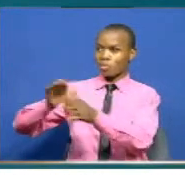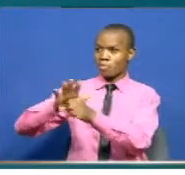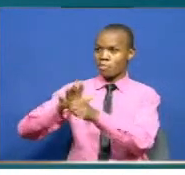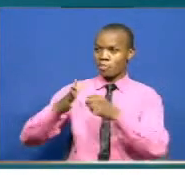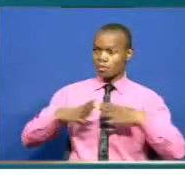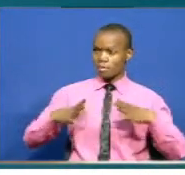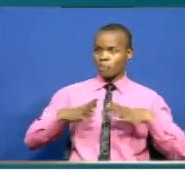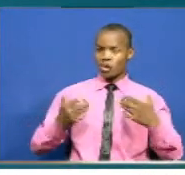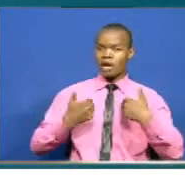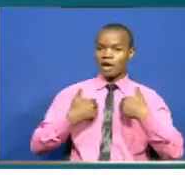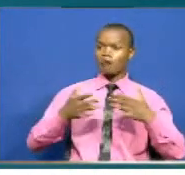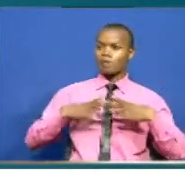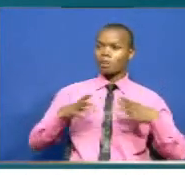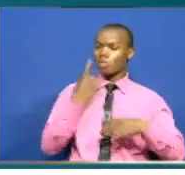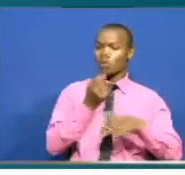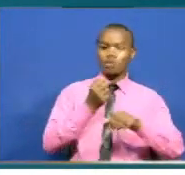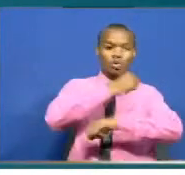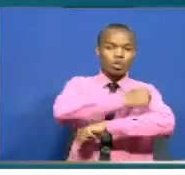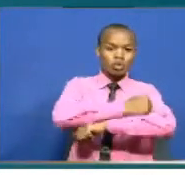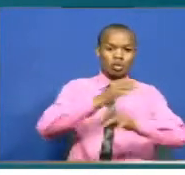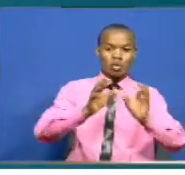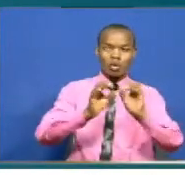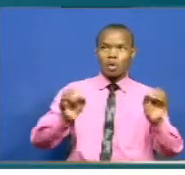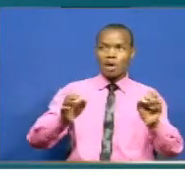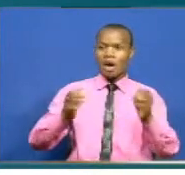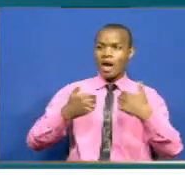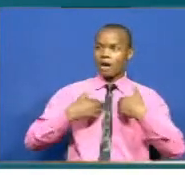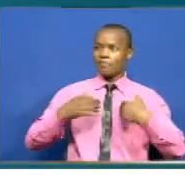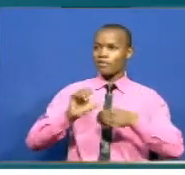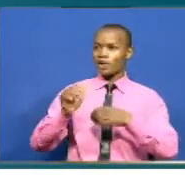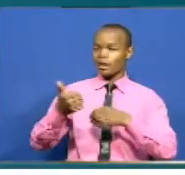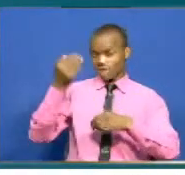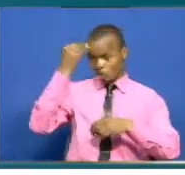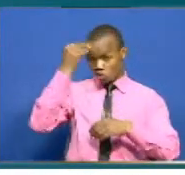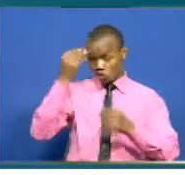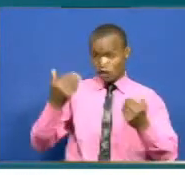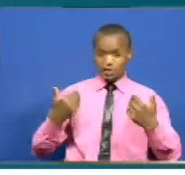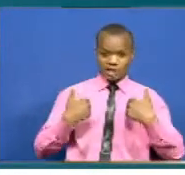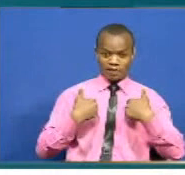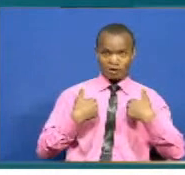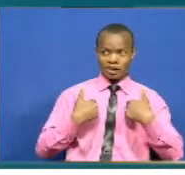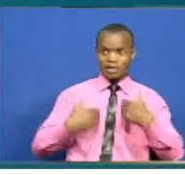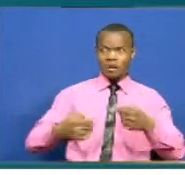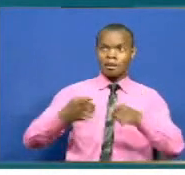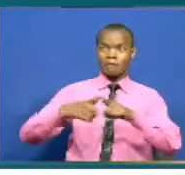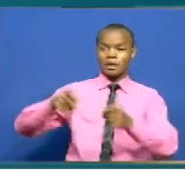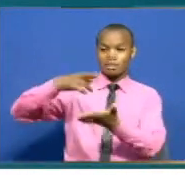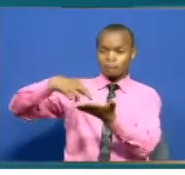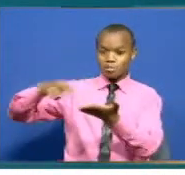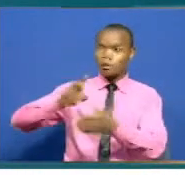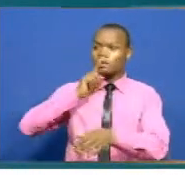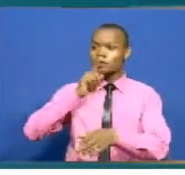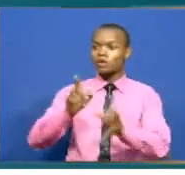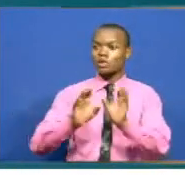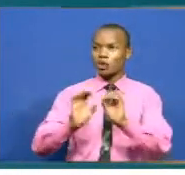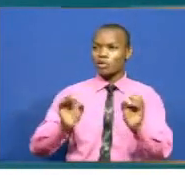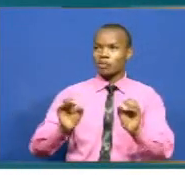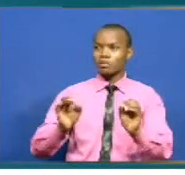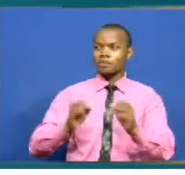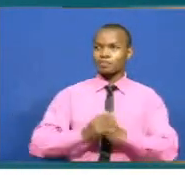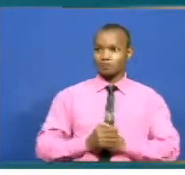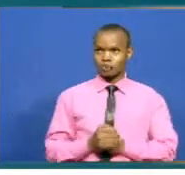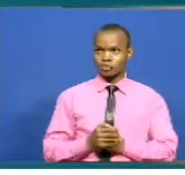There are those that never went to school, there are those ones that went to school but did not append their signatures correctly or something of the sort. I